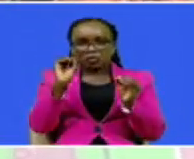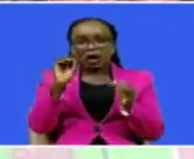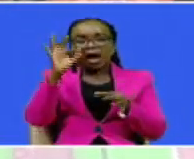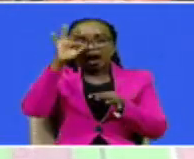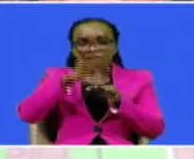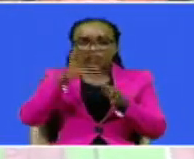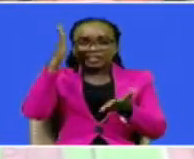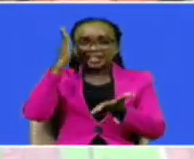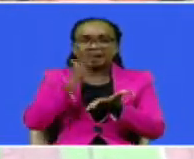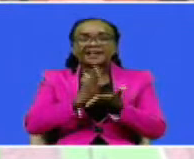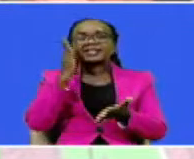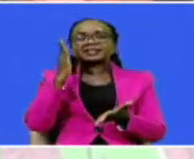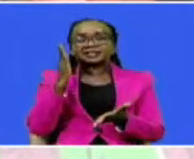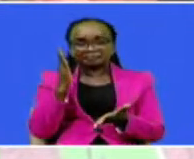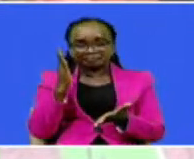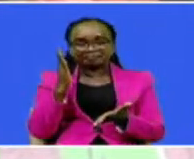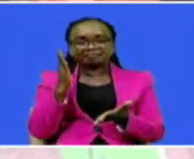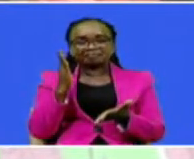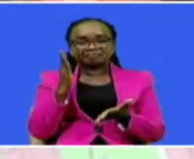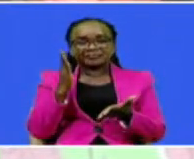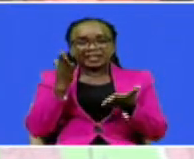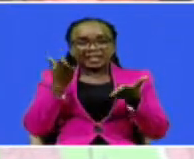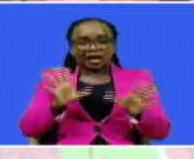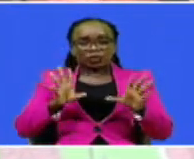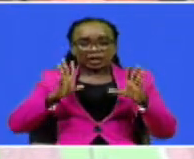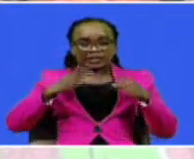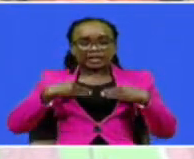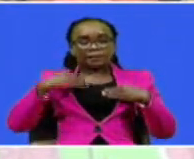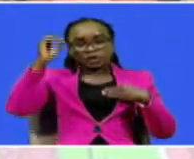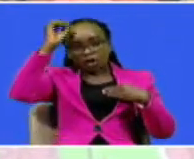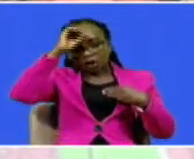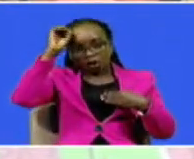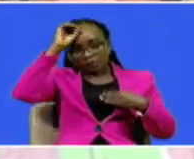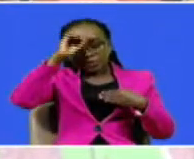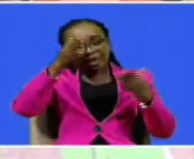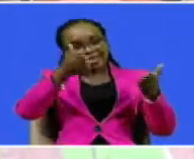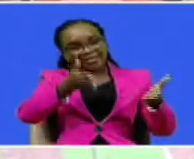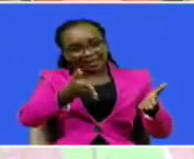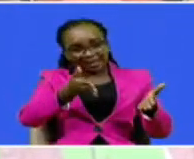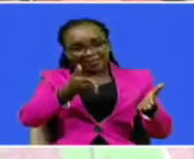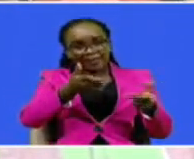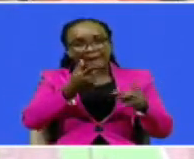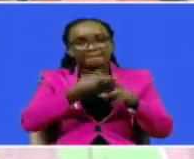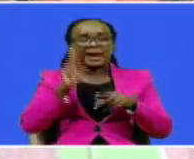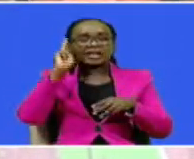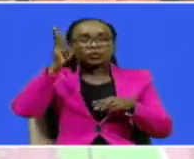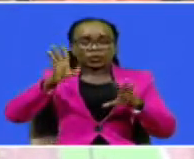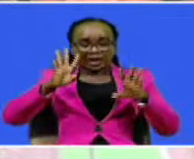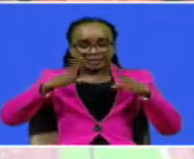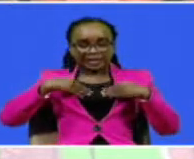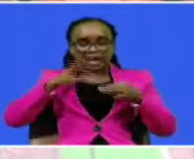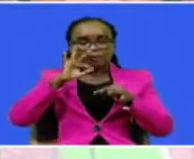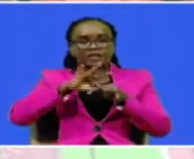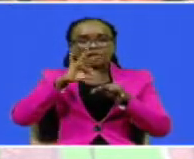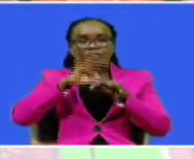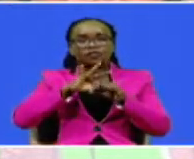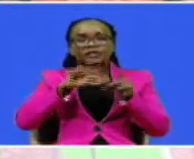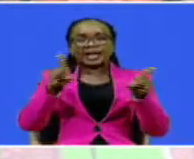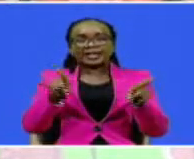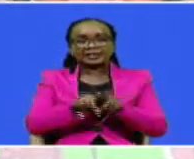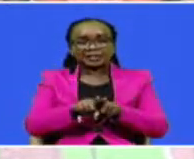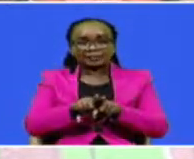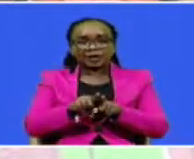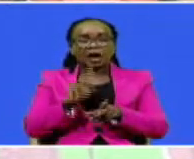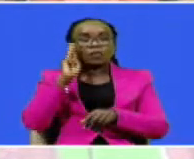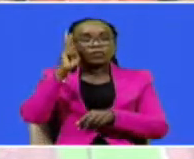fact. So we have to accept opinions as they are, and we will accept the vote as it is. I am really